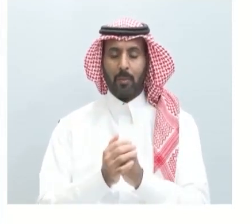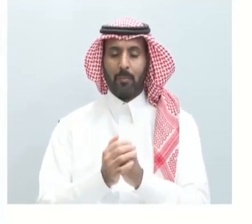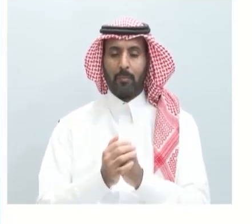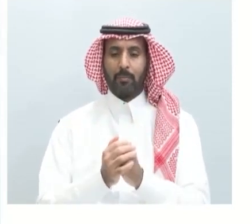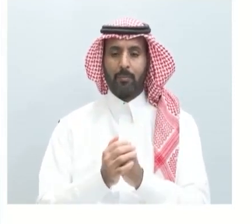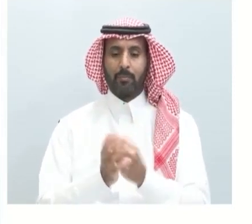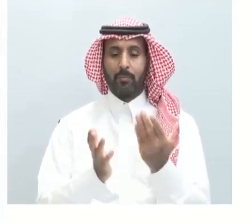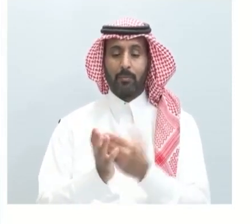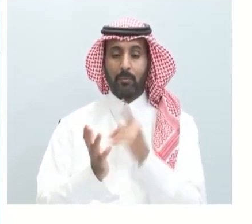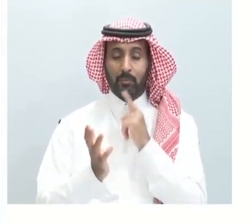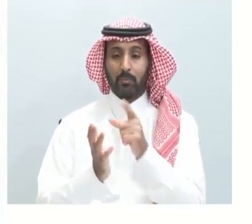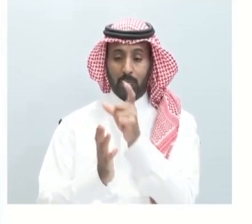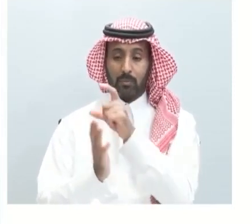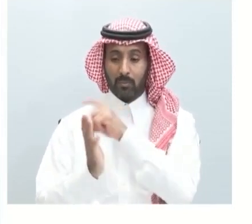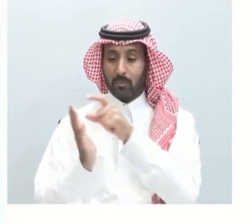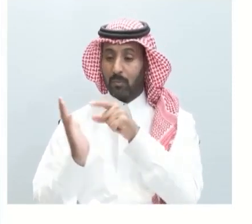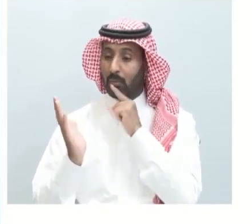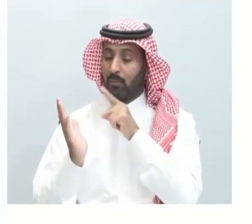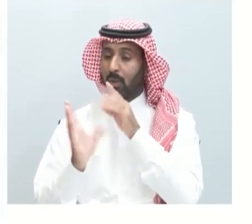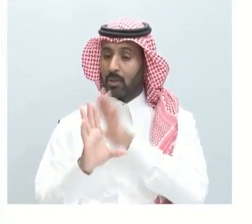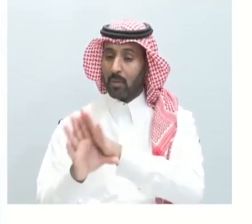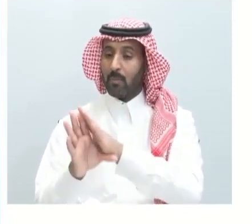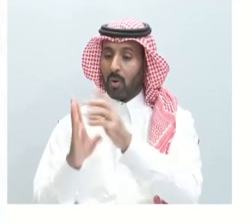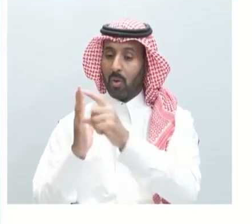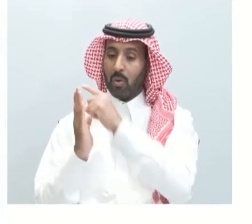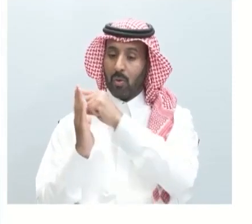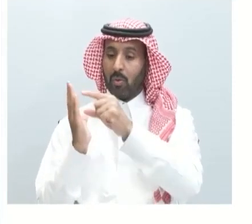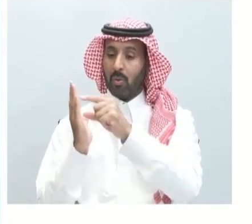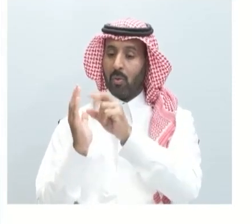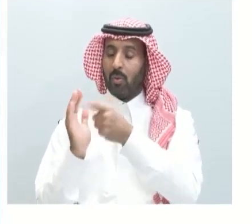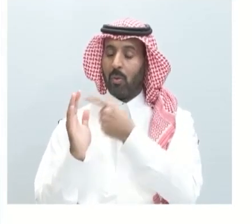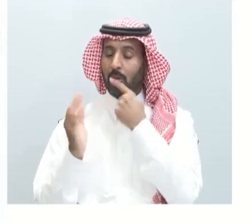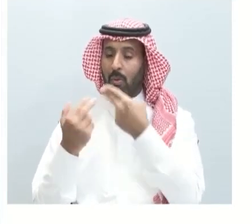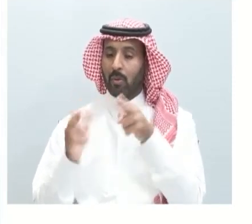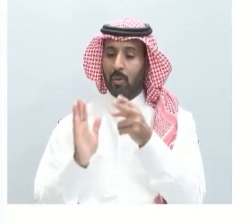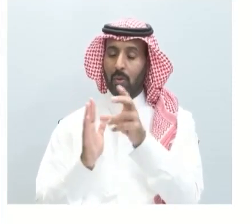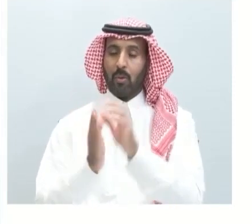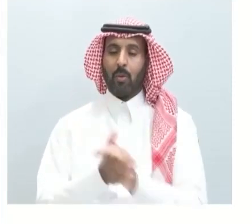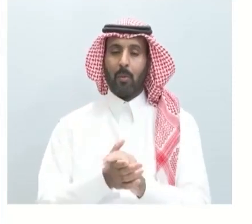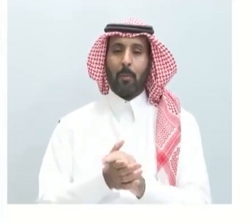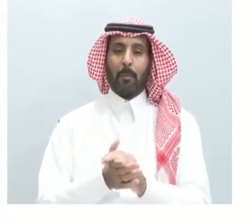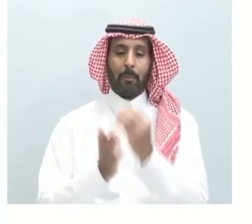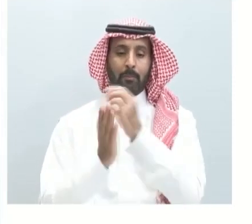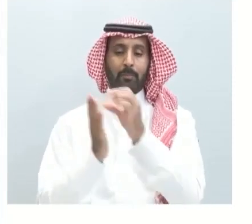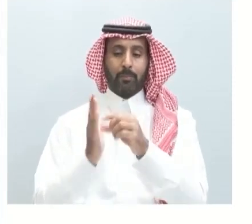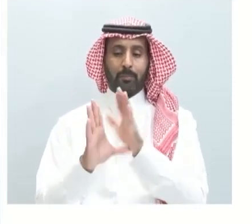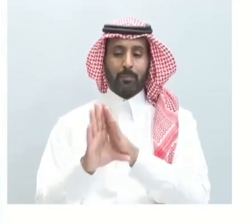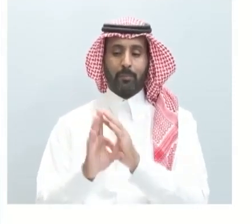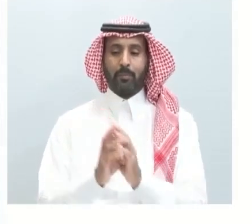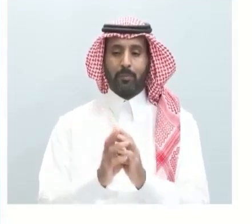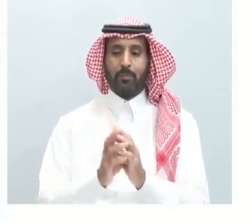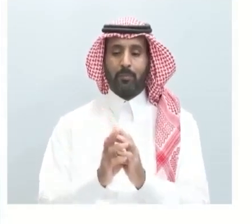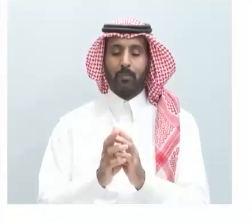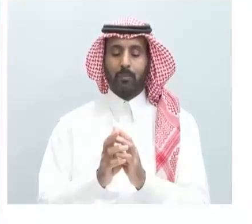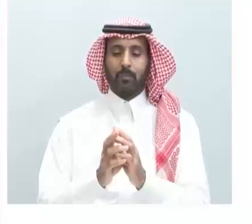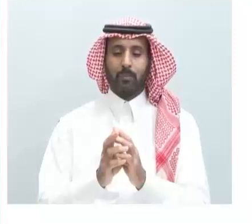definitions does each paragraph support the topic sentence in the introduction so each one is supporting